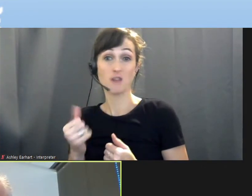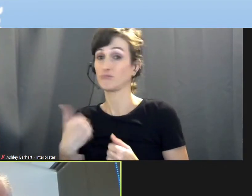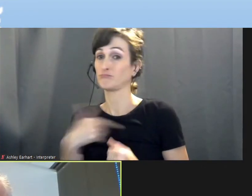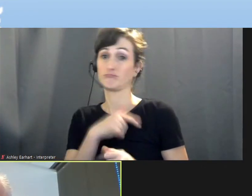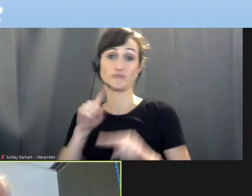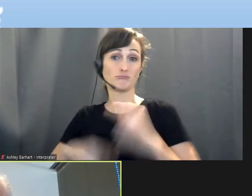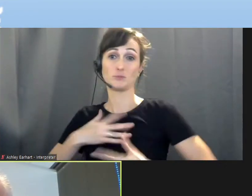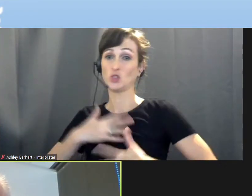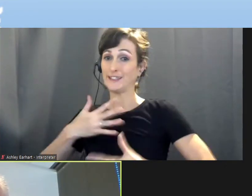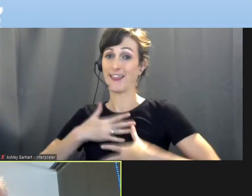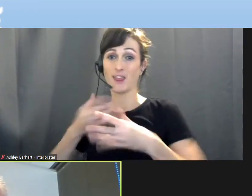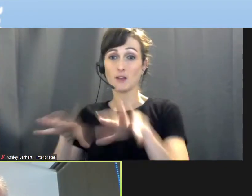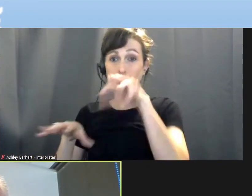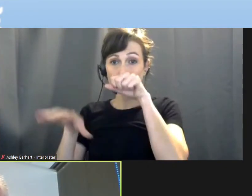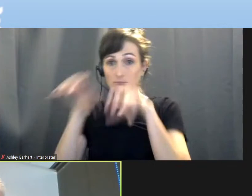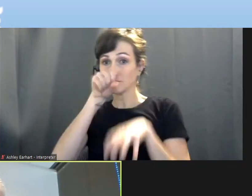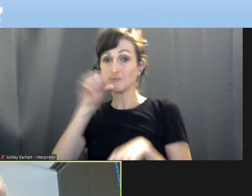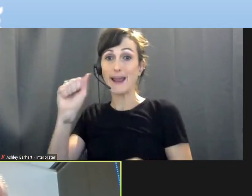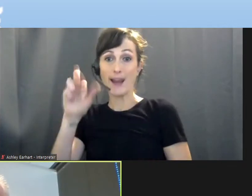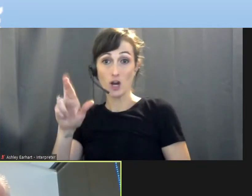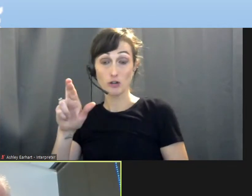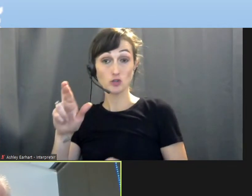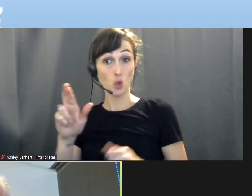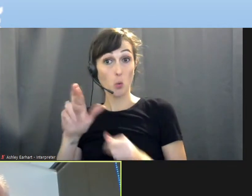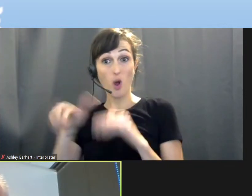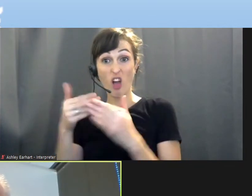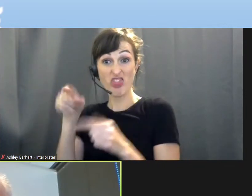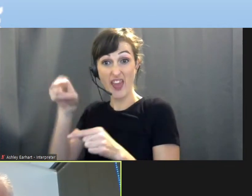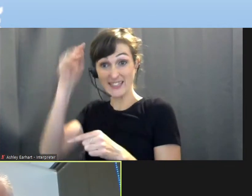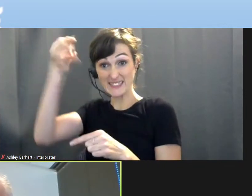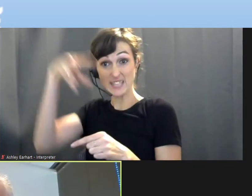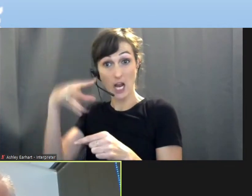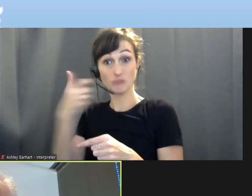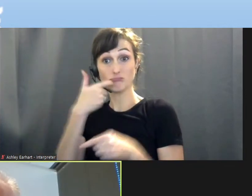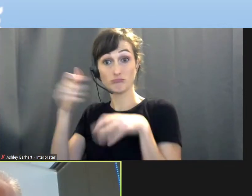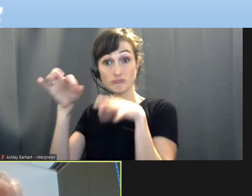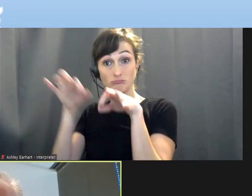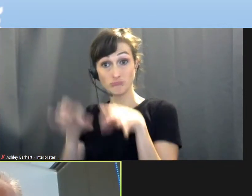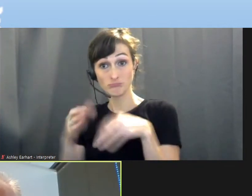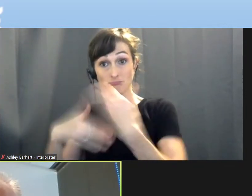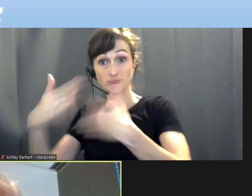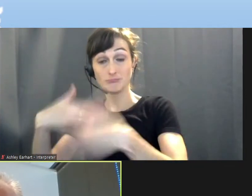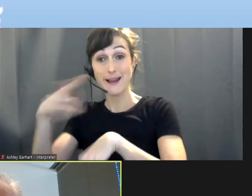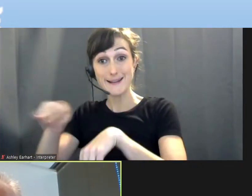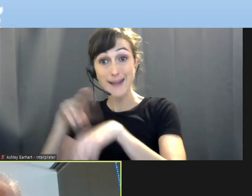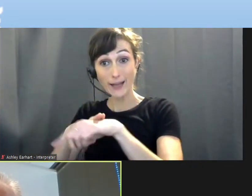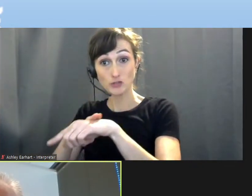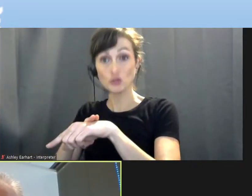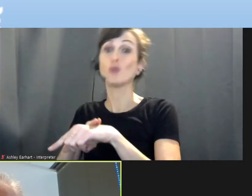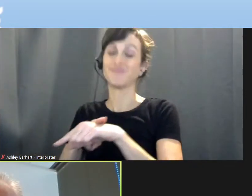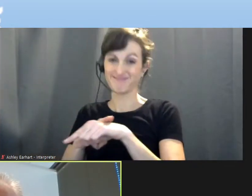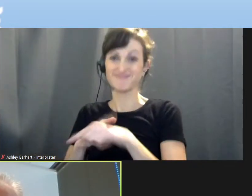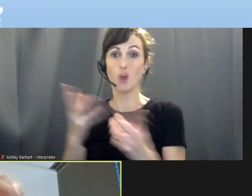to create this process indoors, and that's what we're doing. We're bringing the outside in. We continuously generate